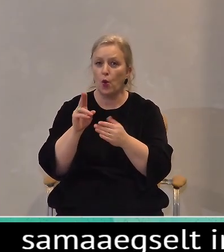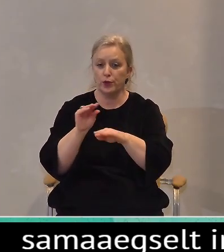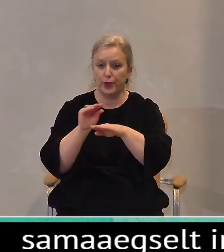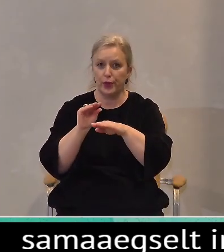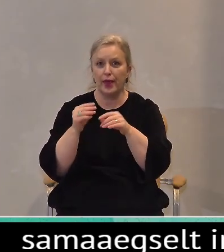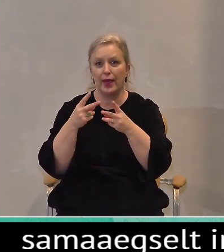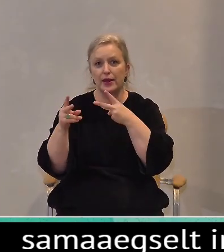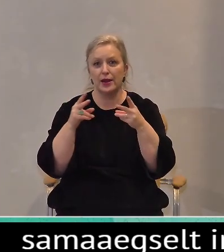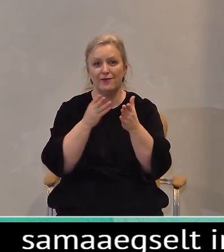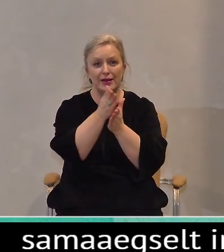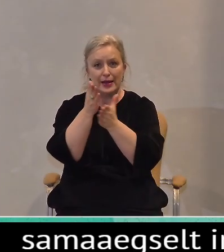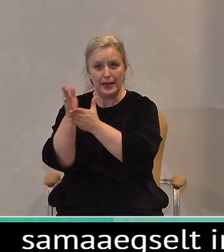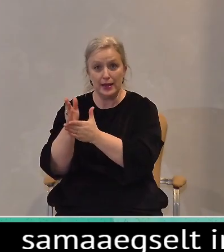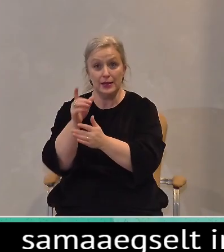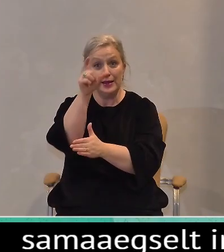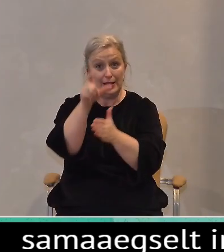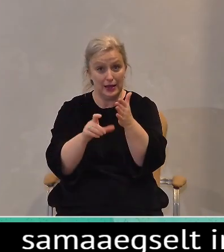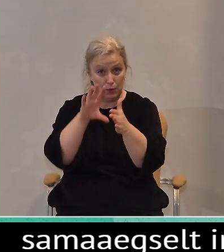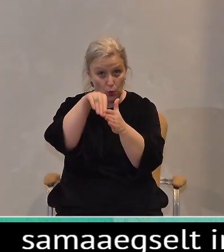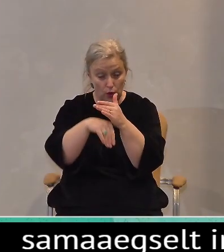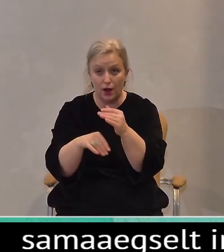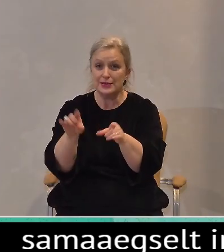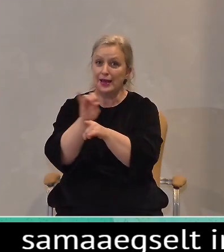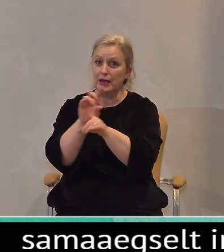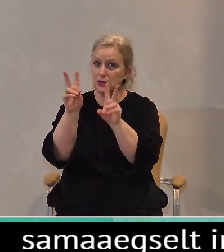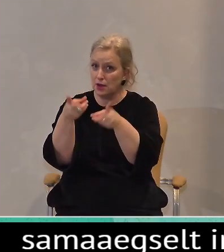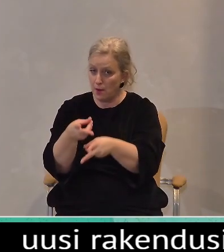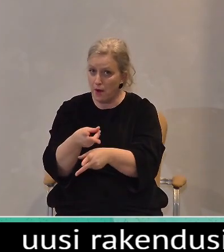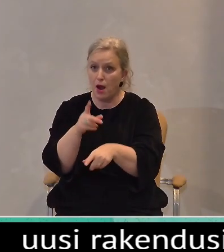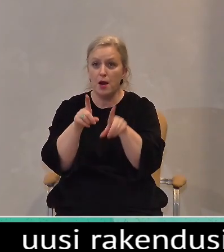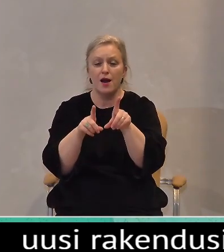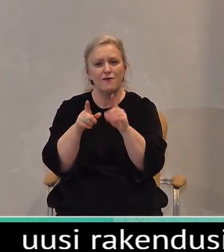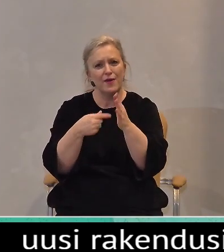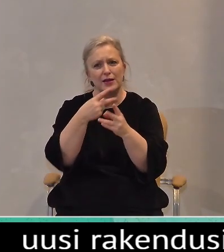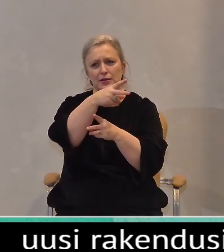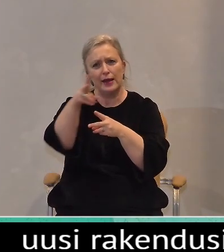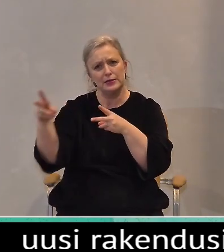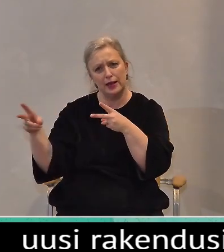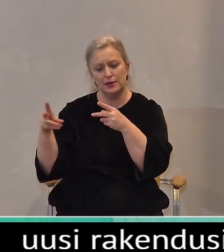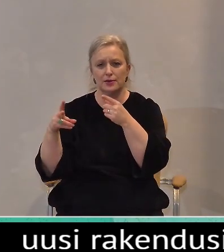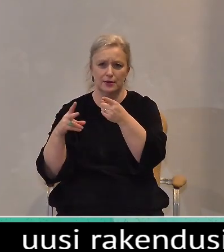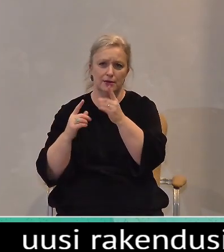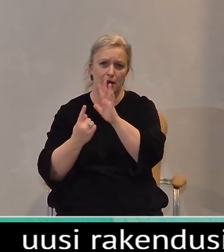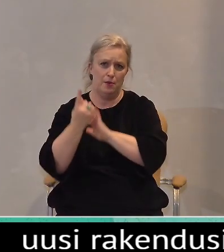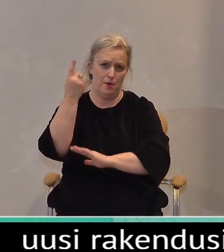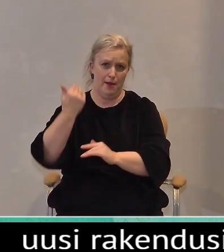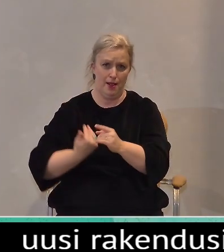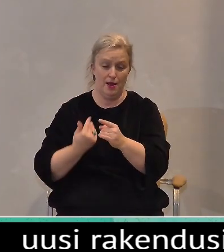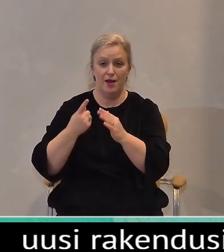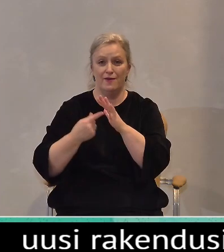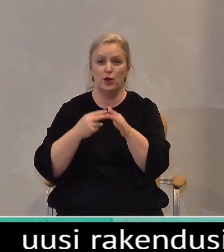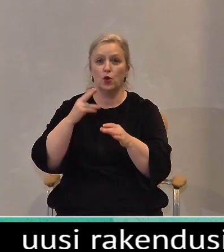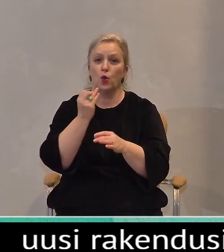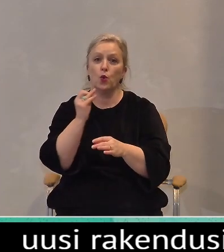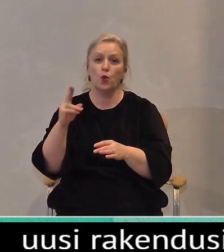sequencing method. We used tissues of different species, humans, mice, a